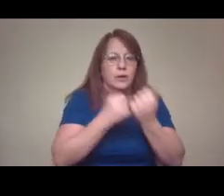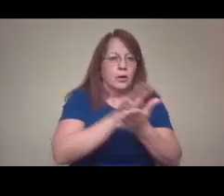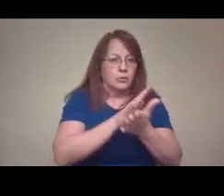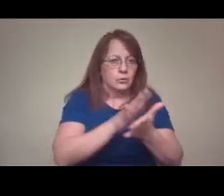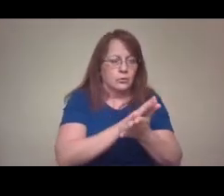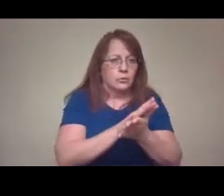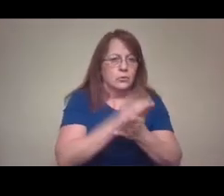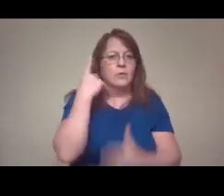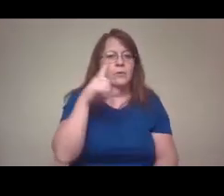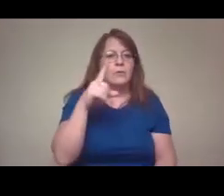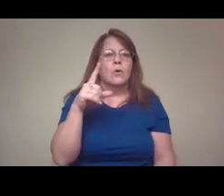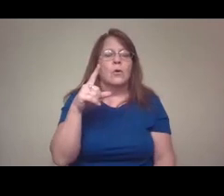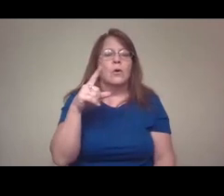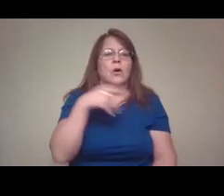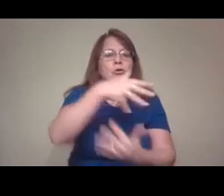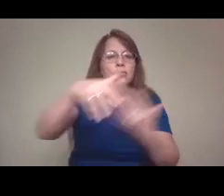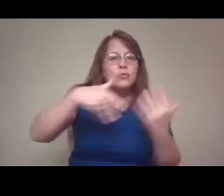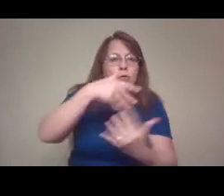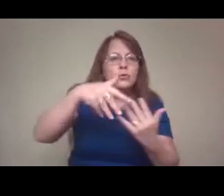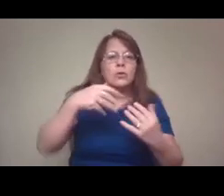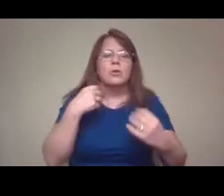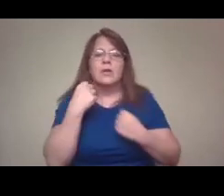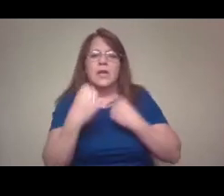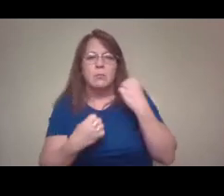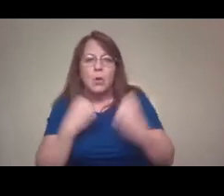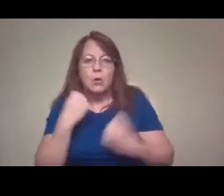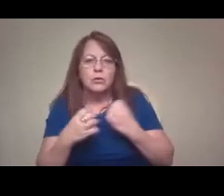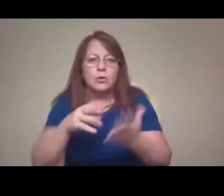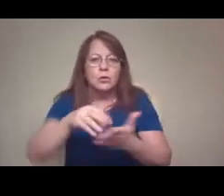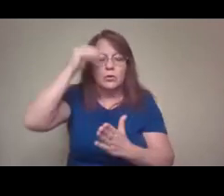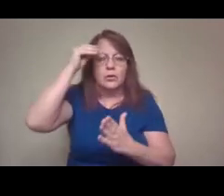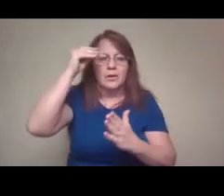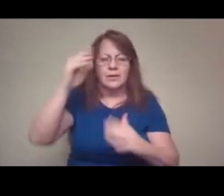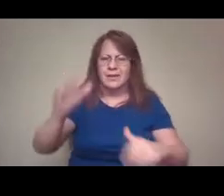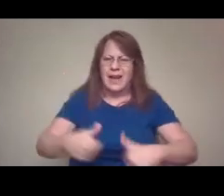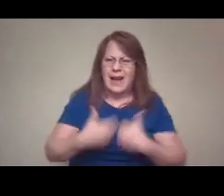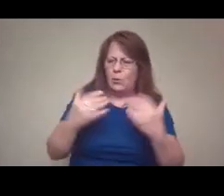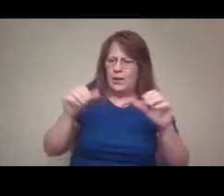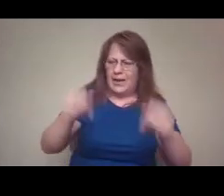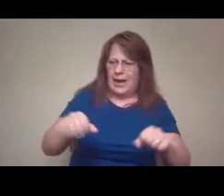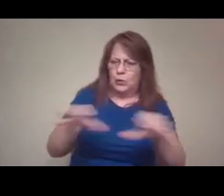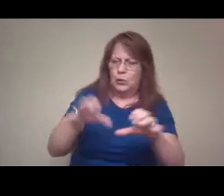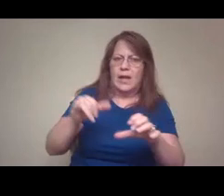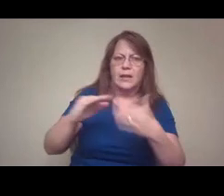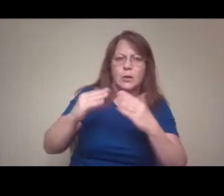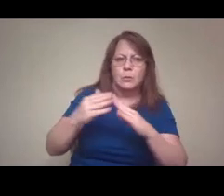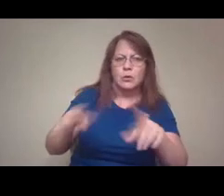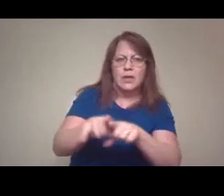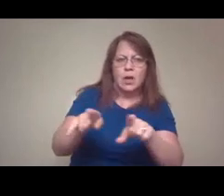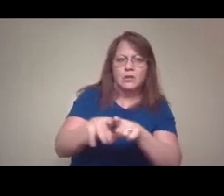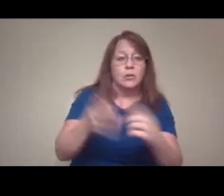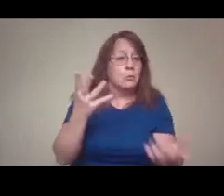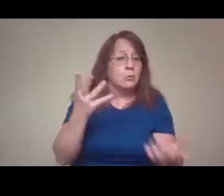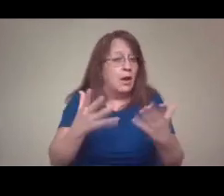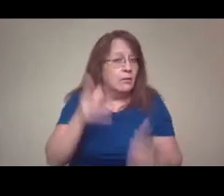social emotional learning. And we're also looking at how we can do that in the community. So you may have heard your student